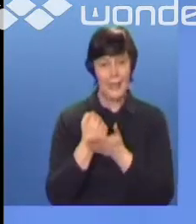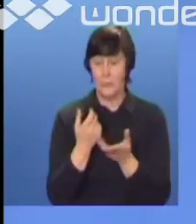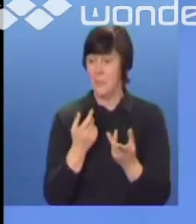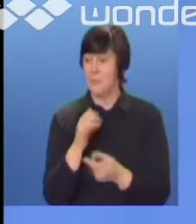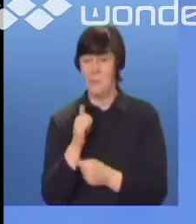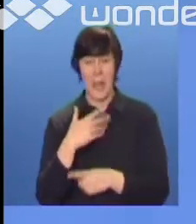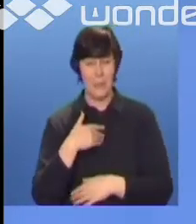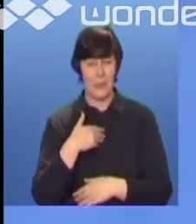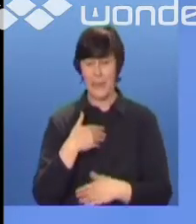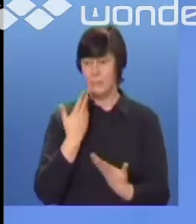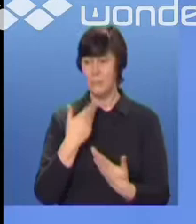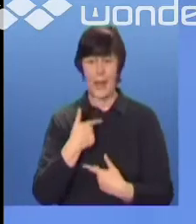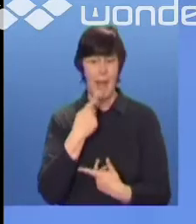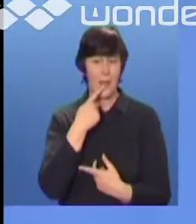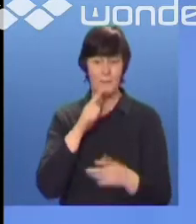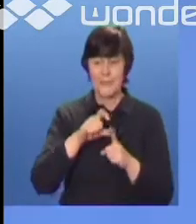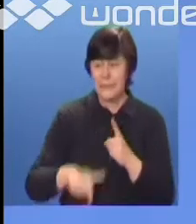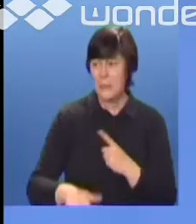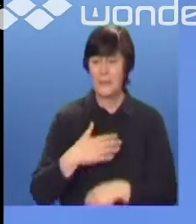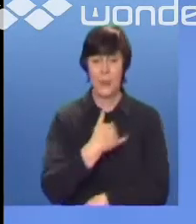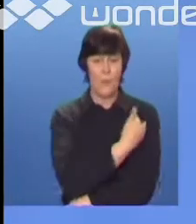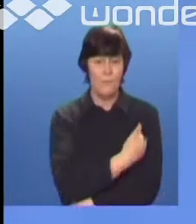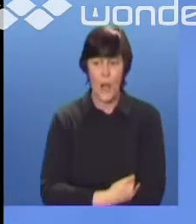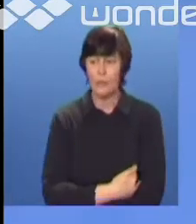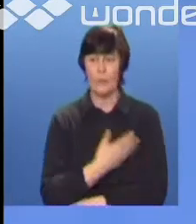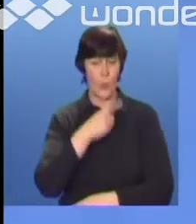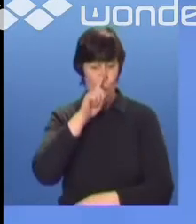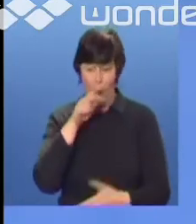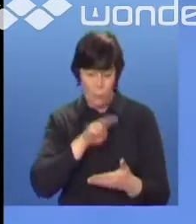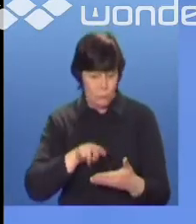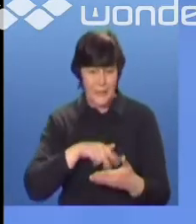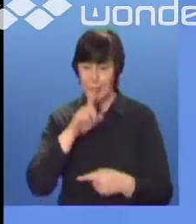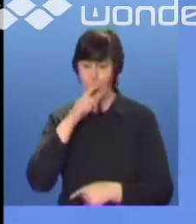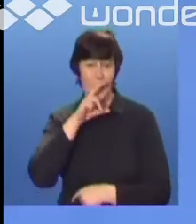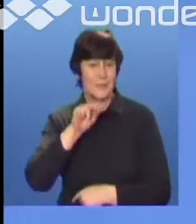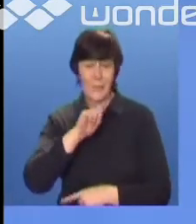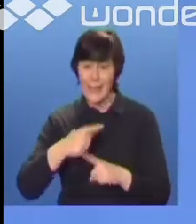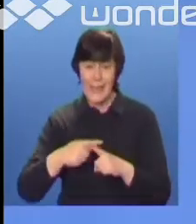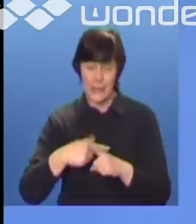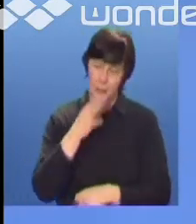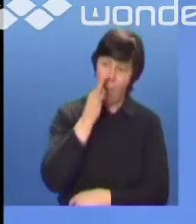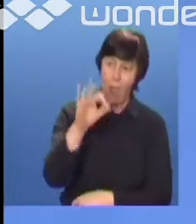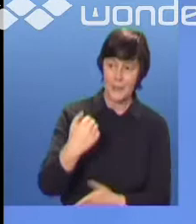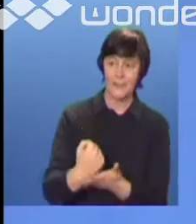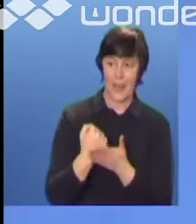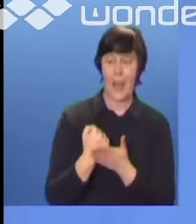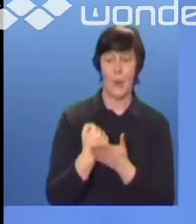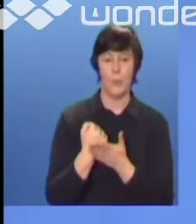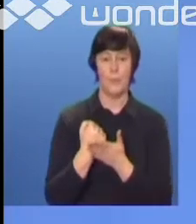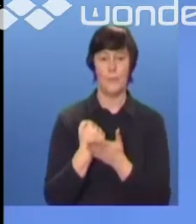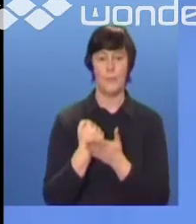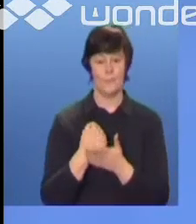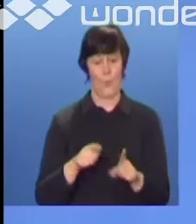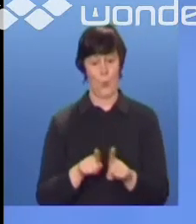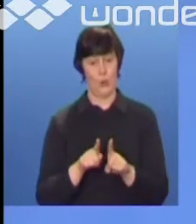or reading difficulties, or to those who might not have English as a first language. There's also a medical self-assessment system in place to